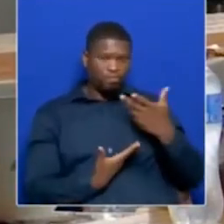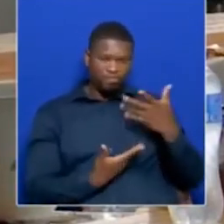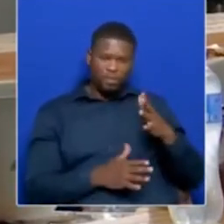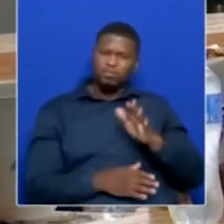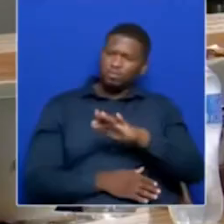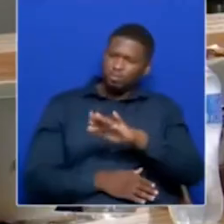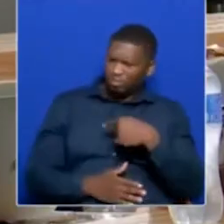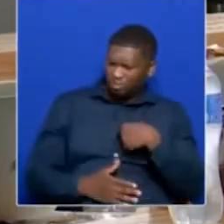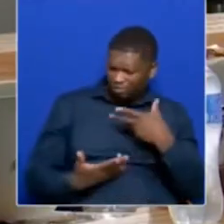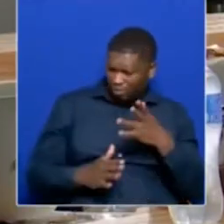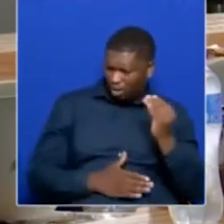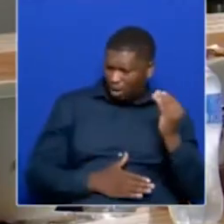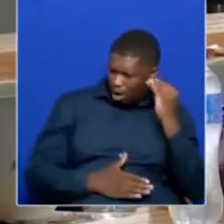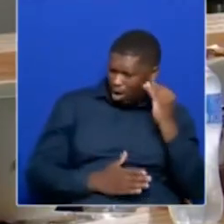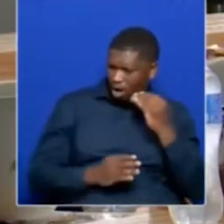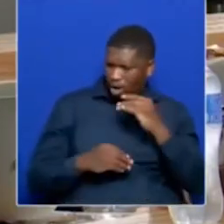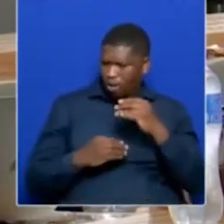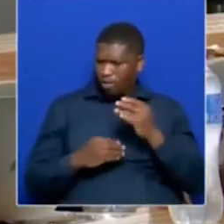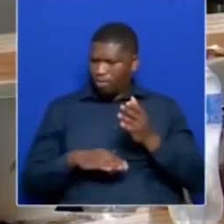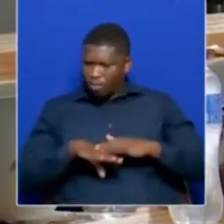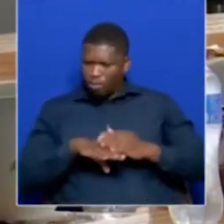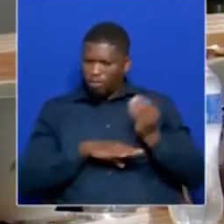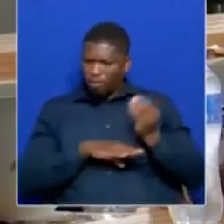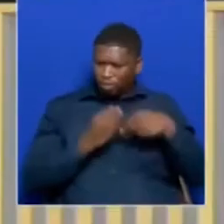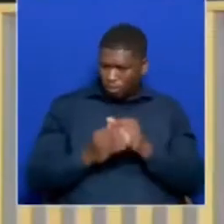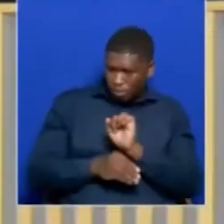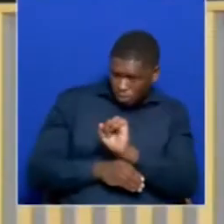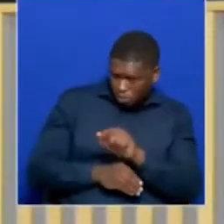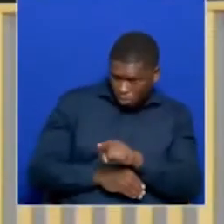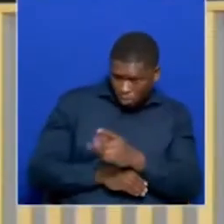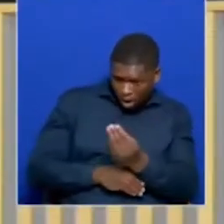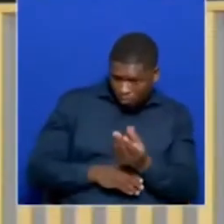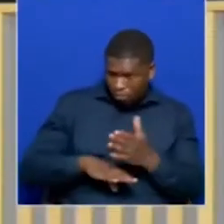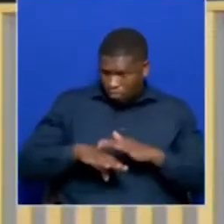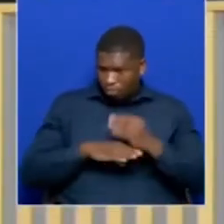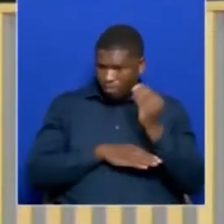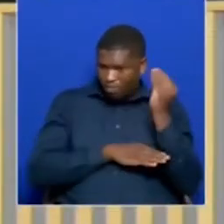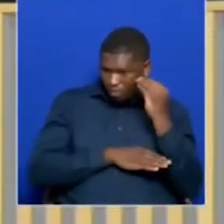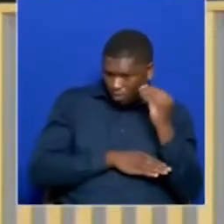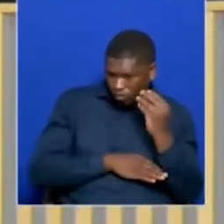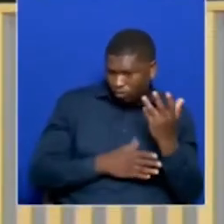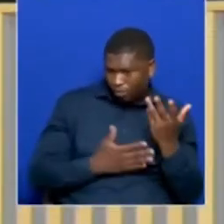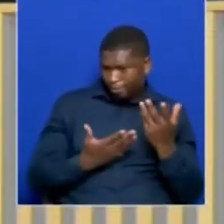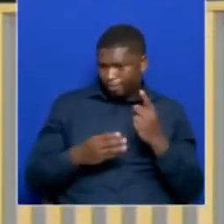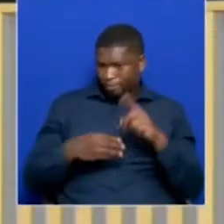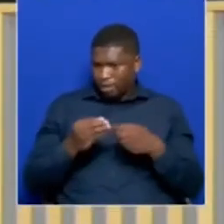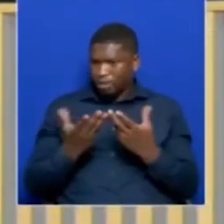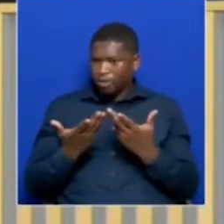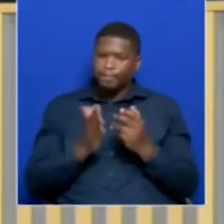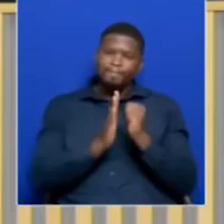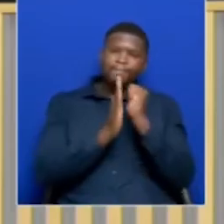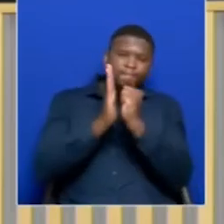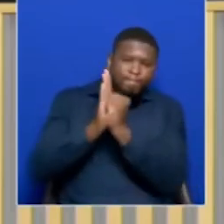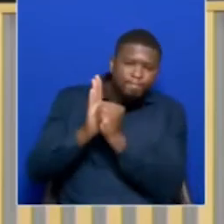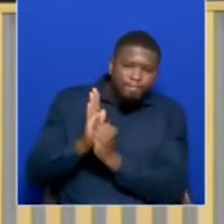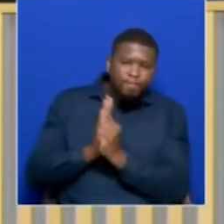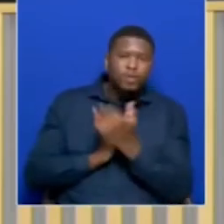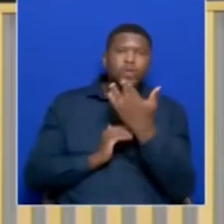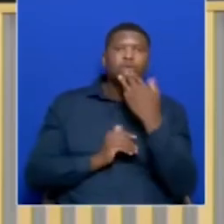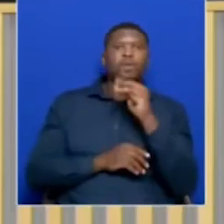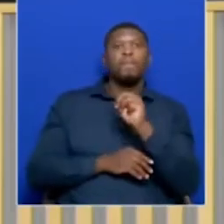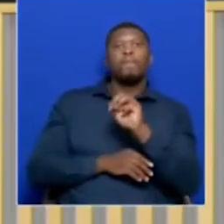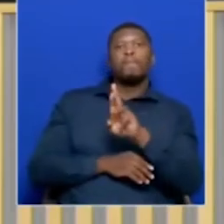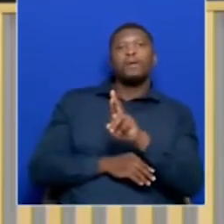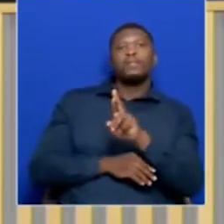me and that I have an information about the killing of Mr. Cindy Somakaka and